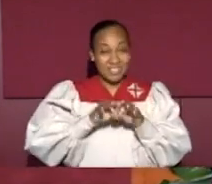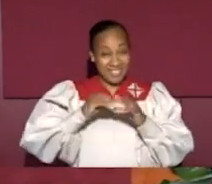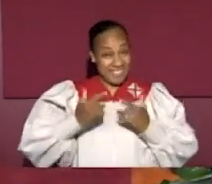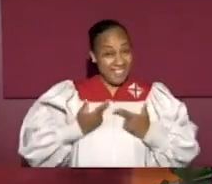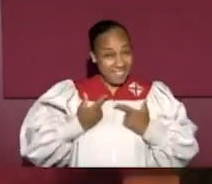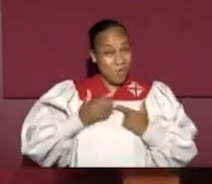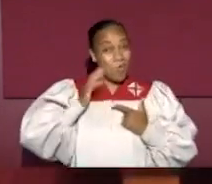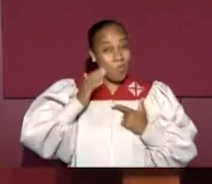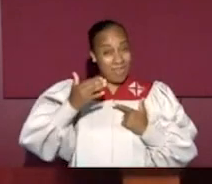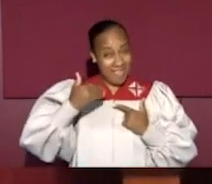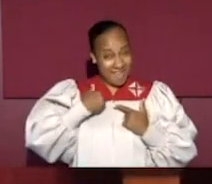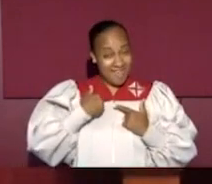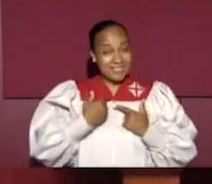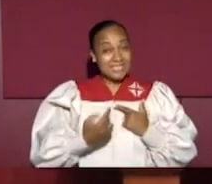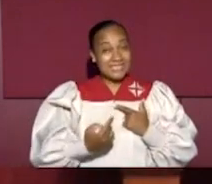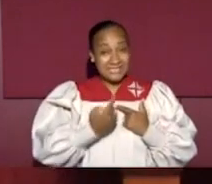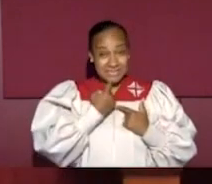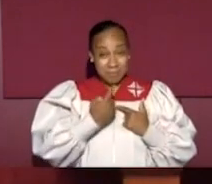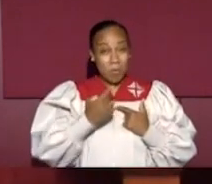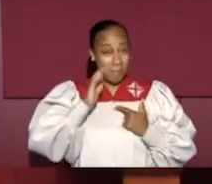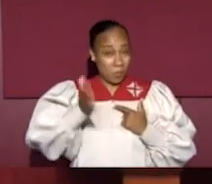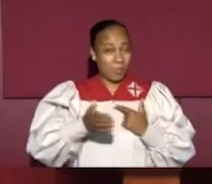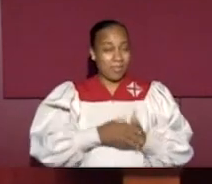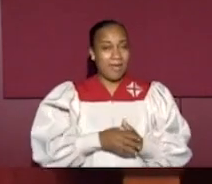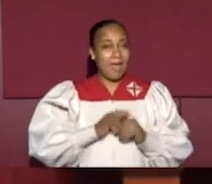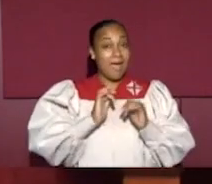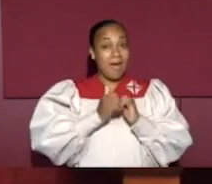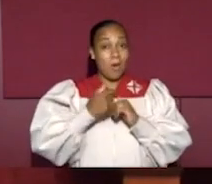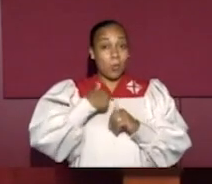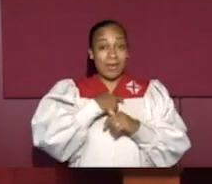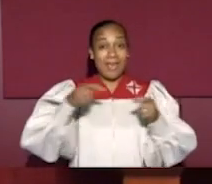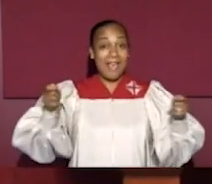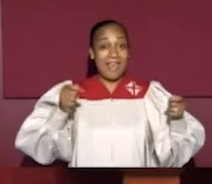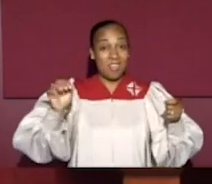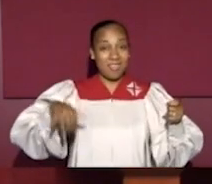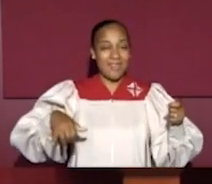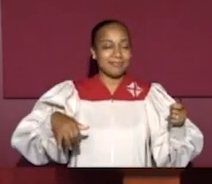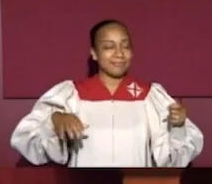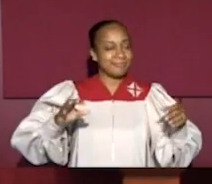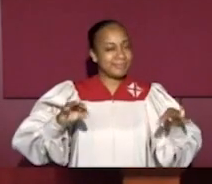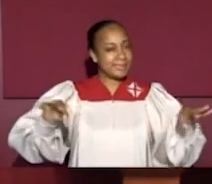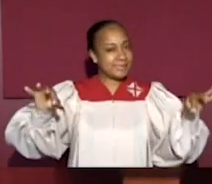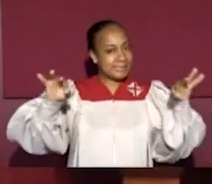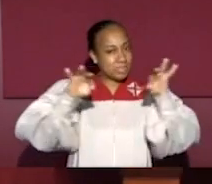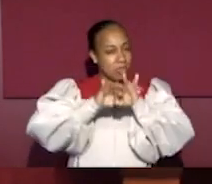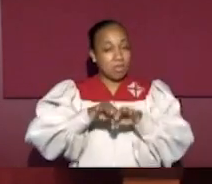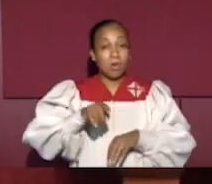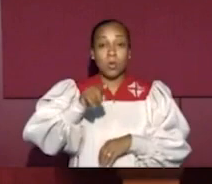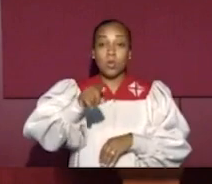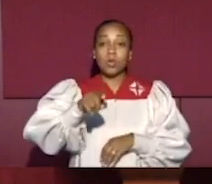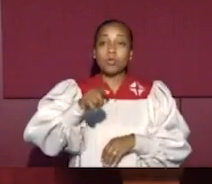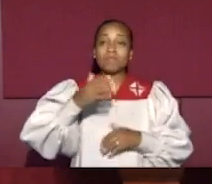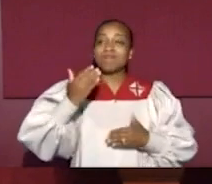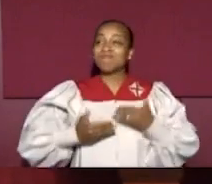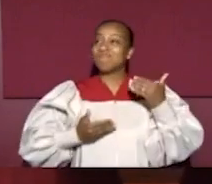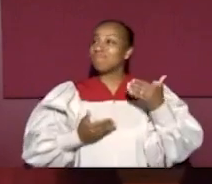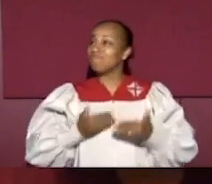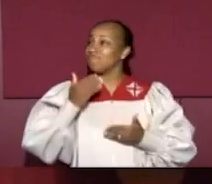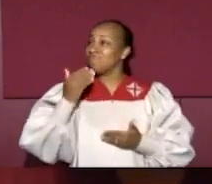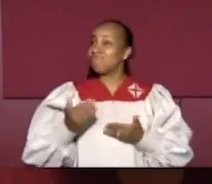we will have disappointment, and how we handle it is essential. You're not going to live